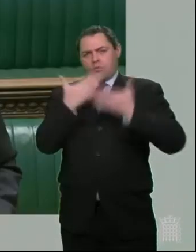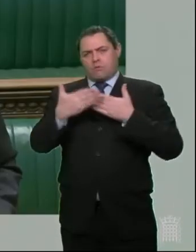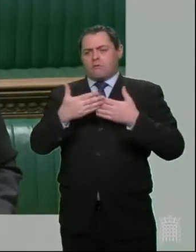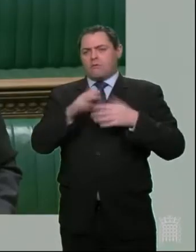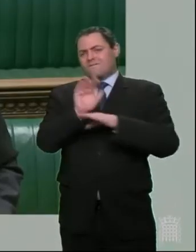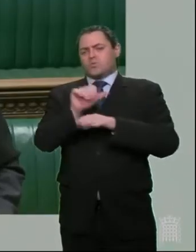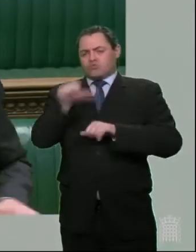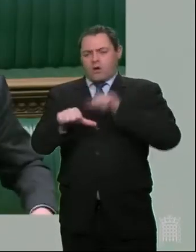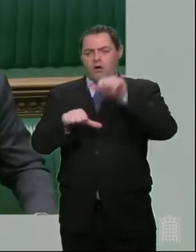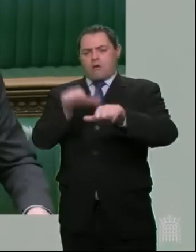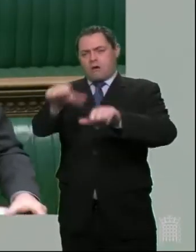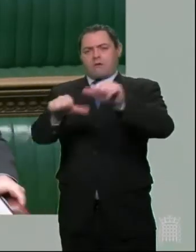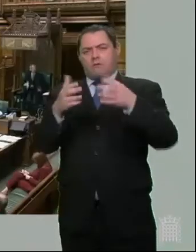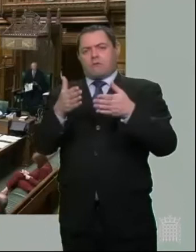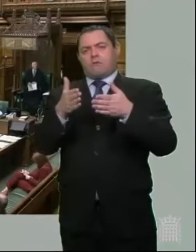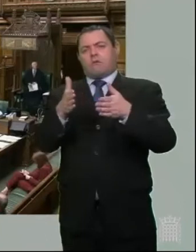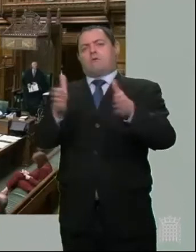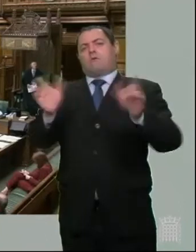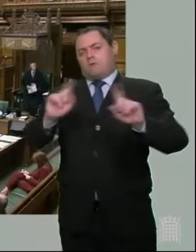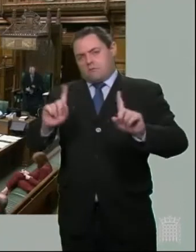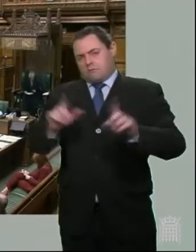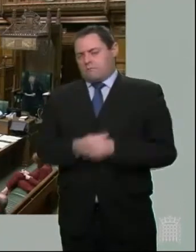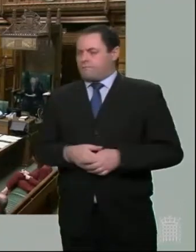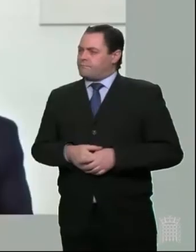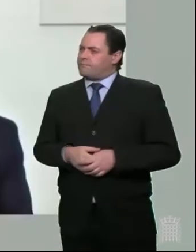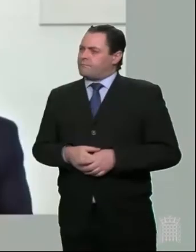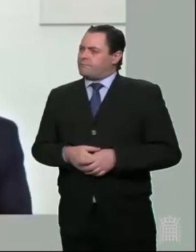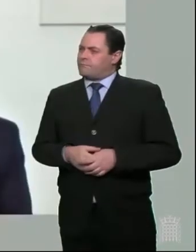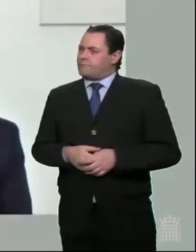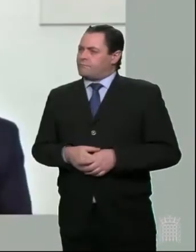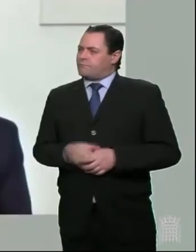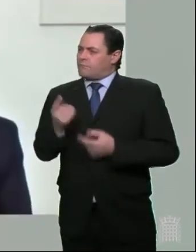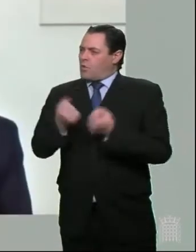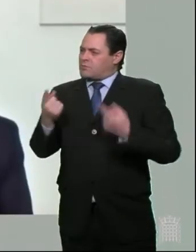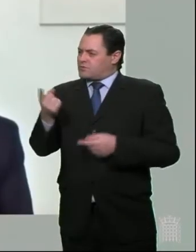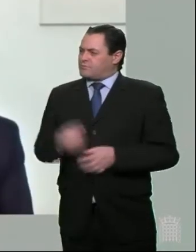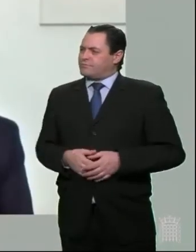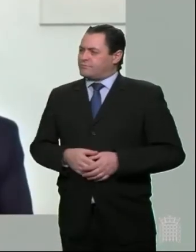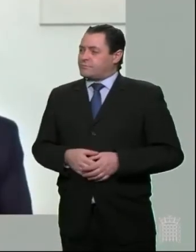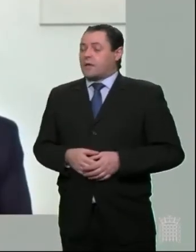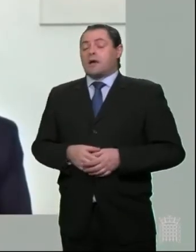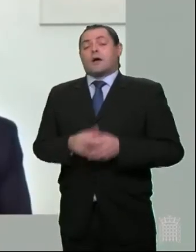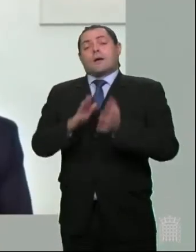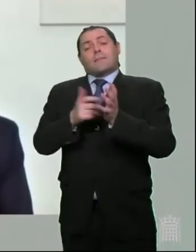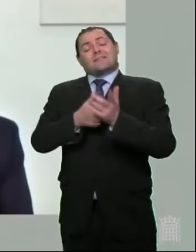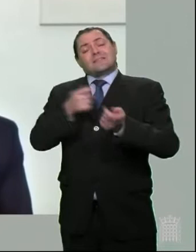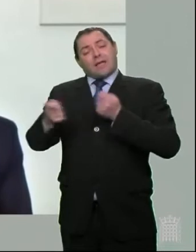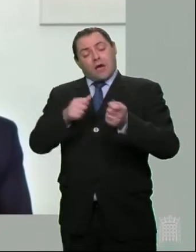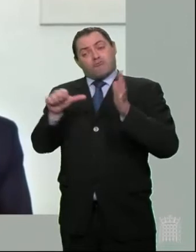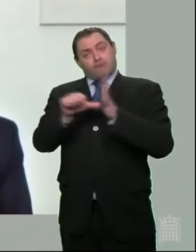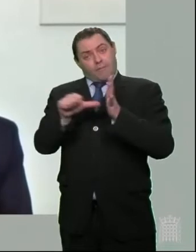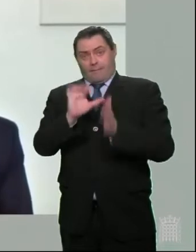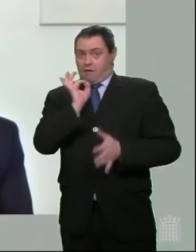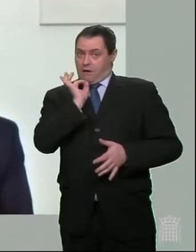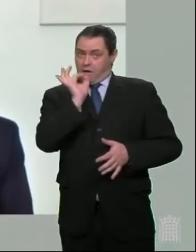now from the pandemic. Keir Starmer. Mr. Speaker, the problem with the Prime Minister avoiding the question